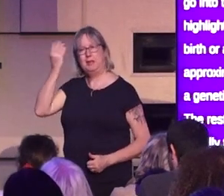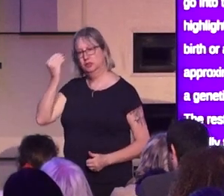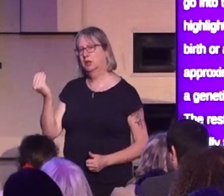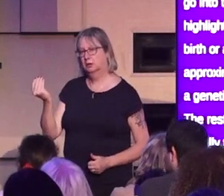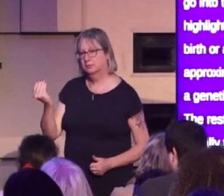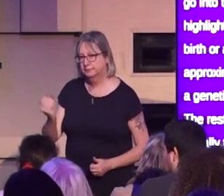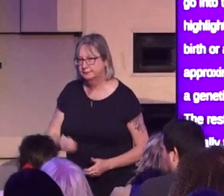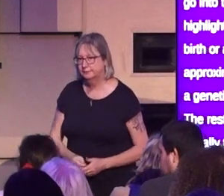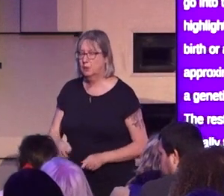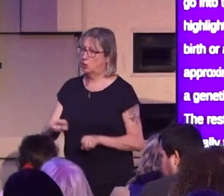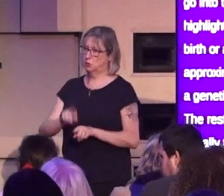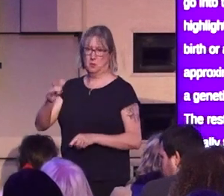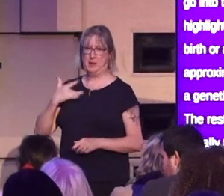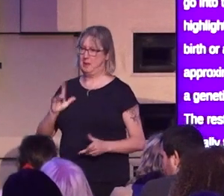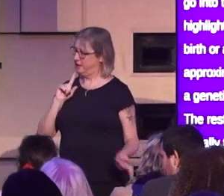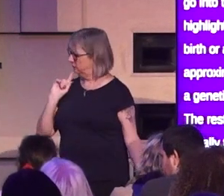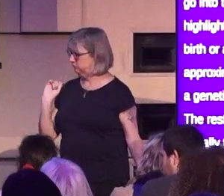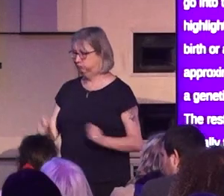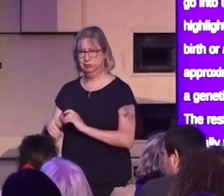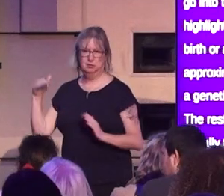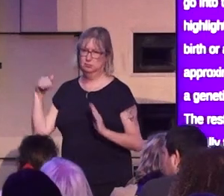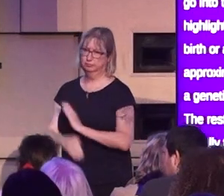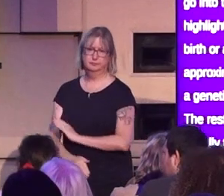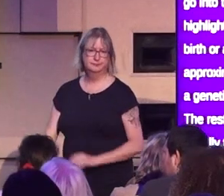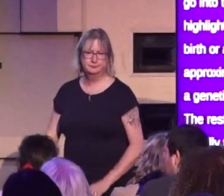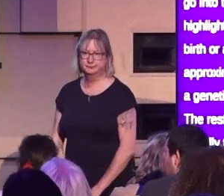overall poor quality of life.